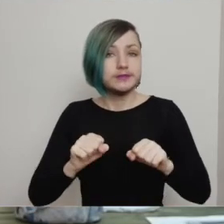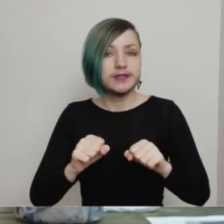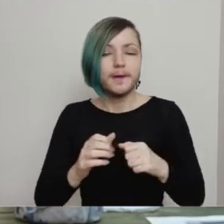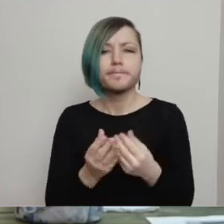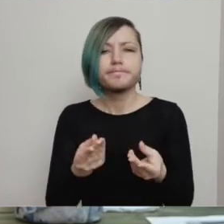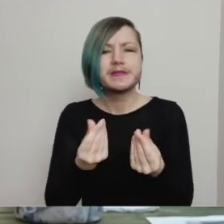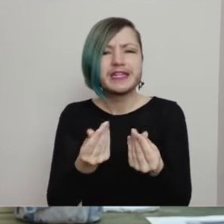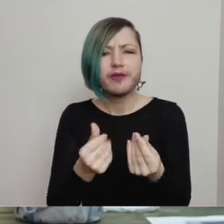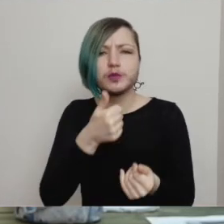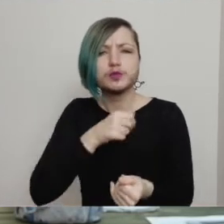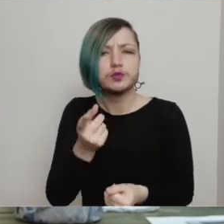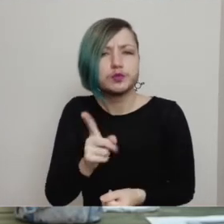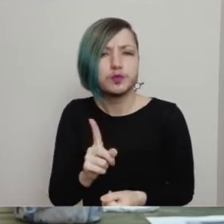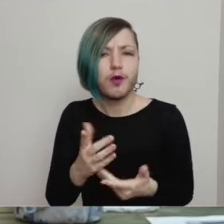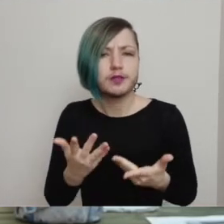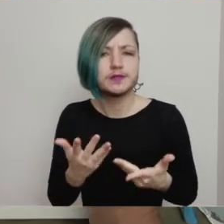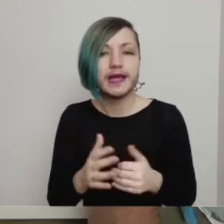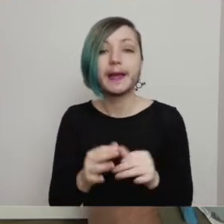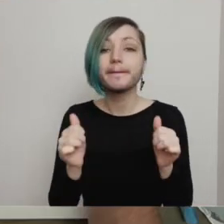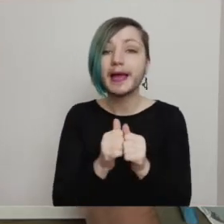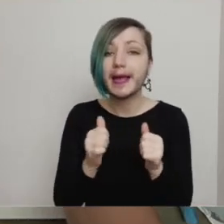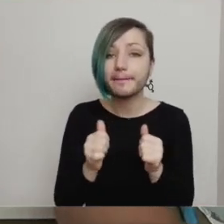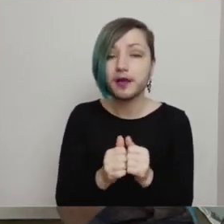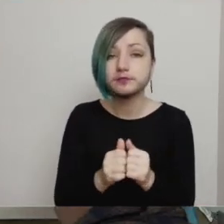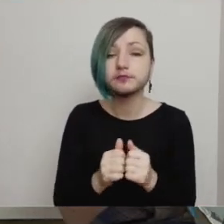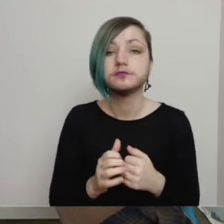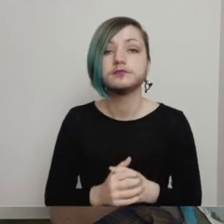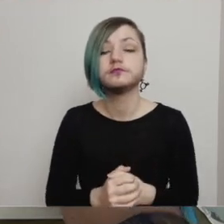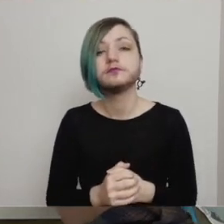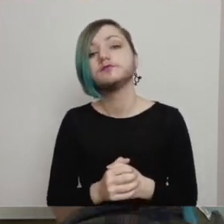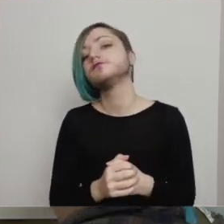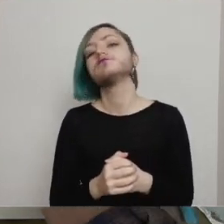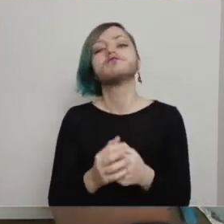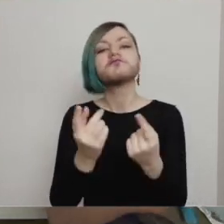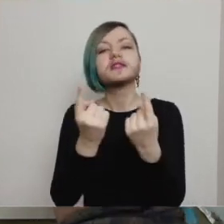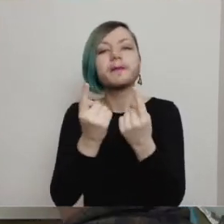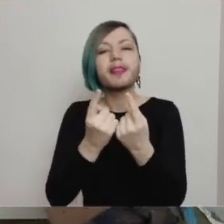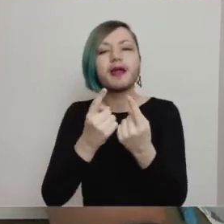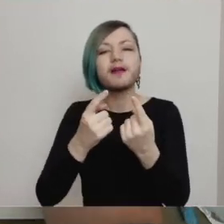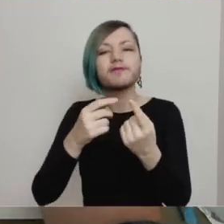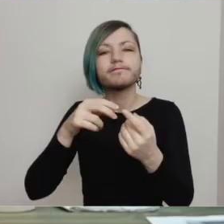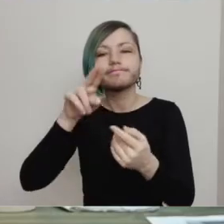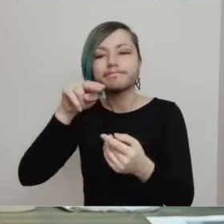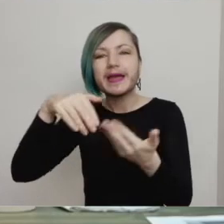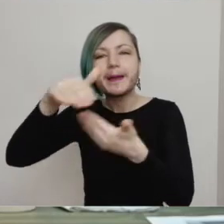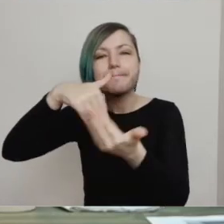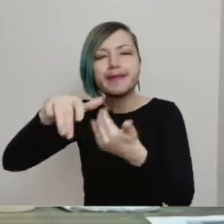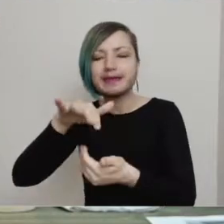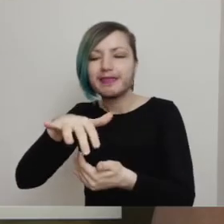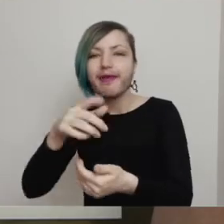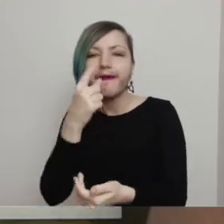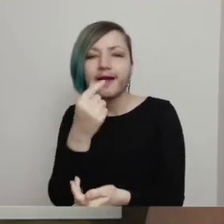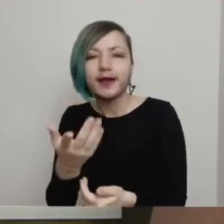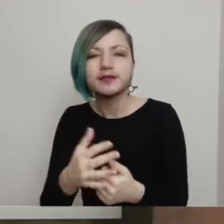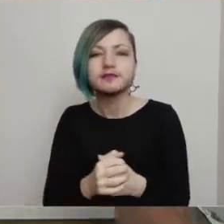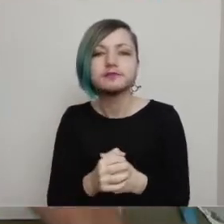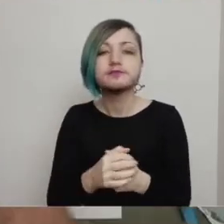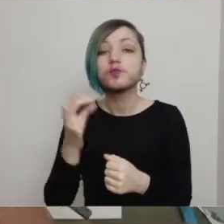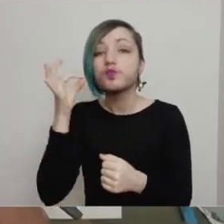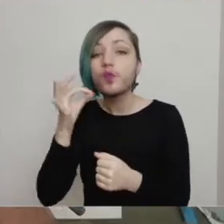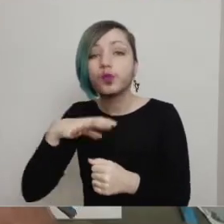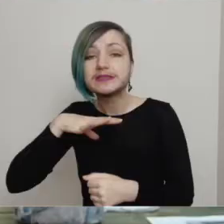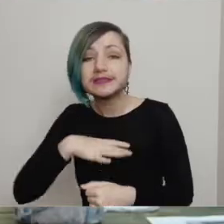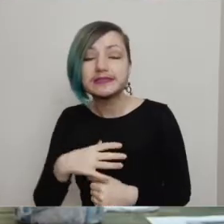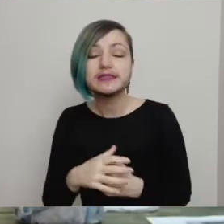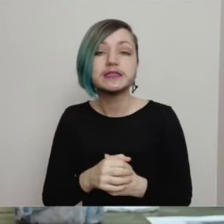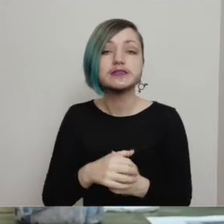workshop, you're going to need some paper, something that you can mix paints on, some water, a couple of